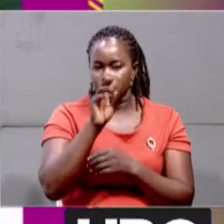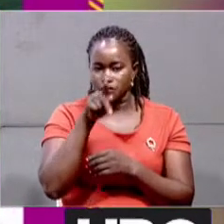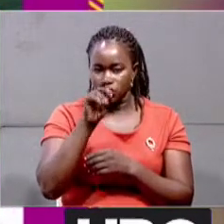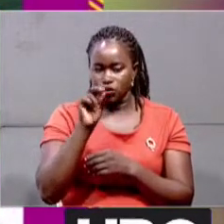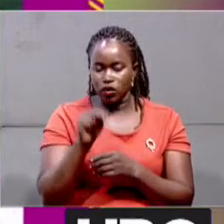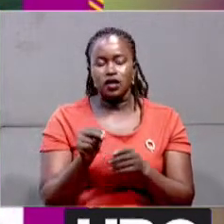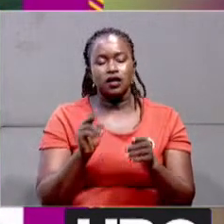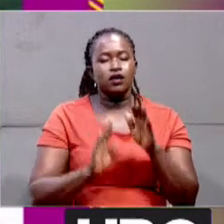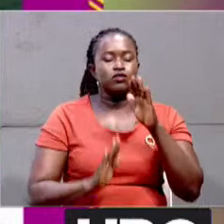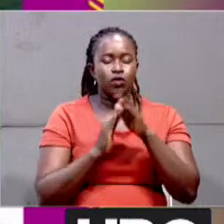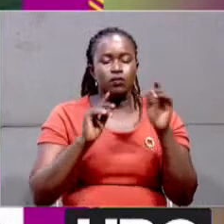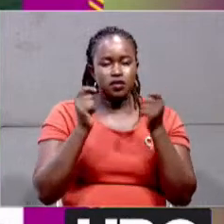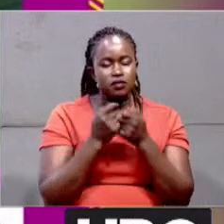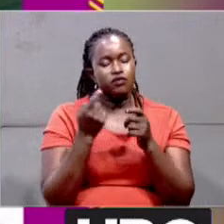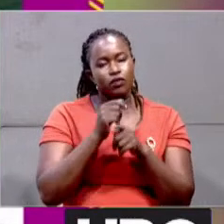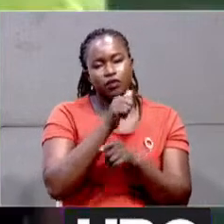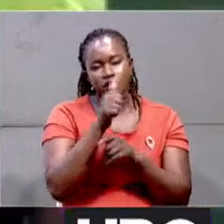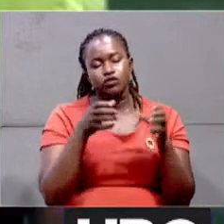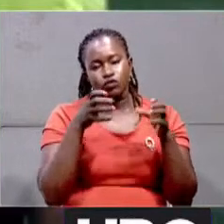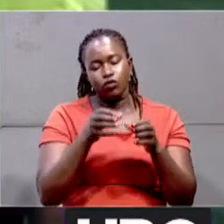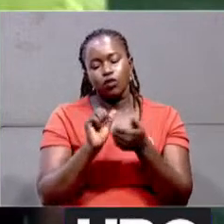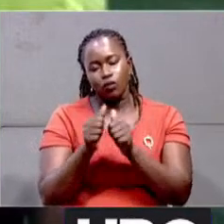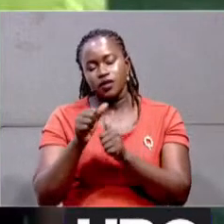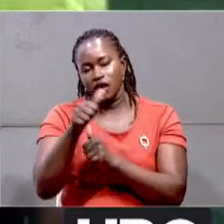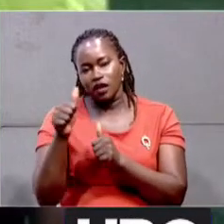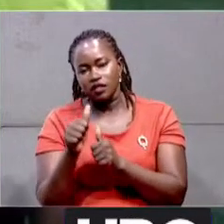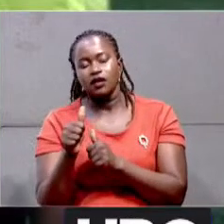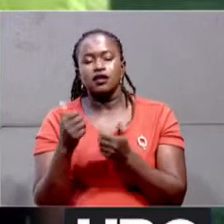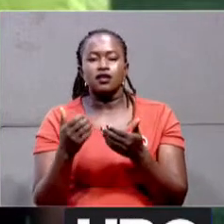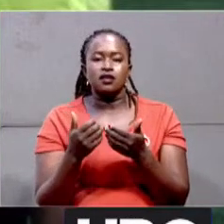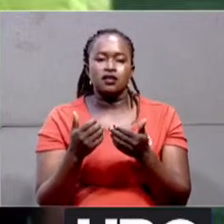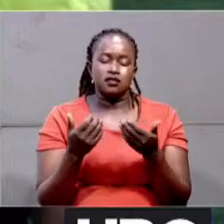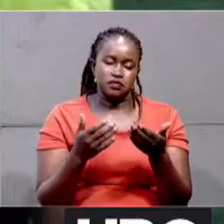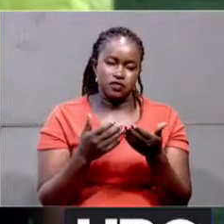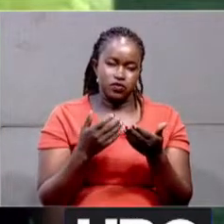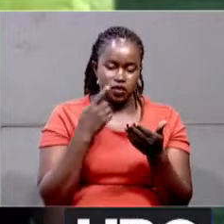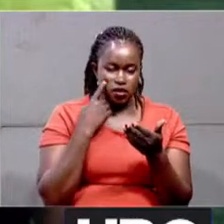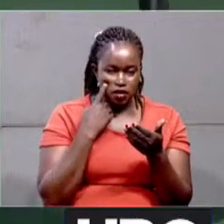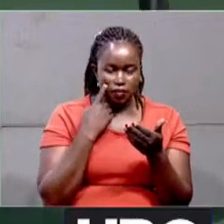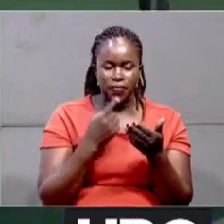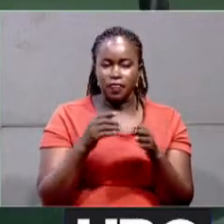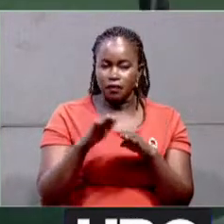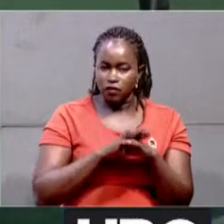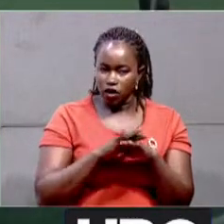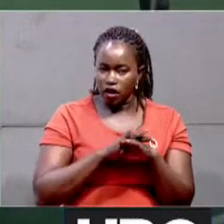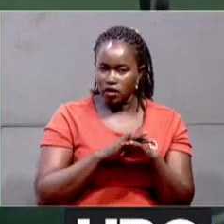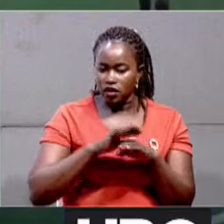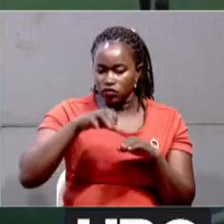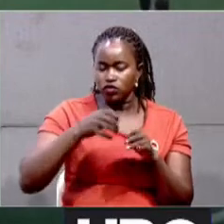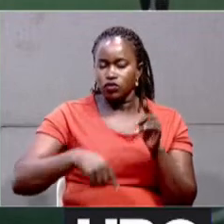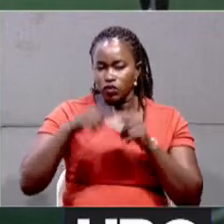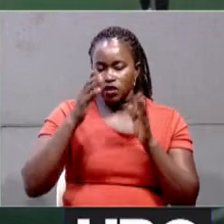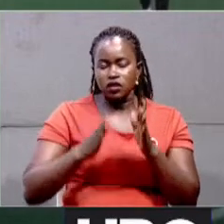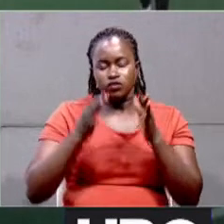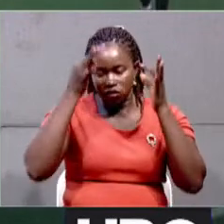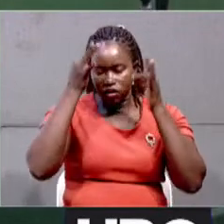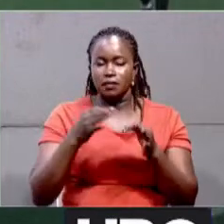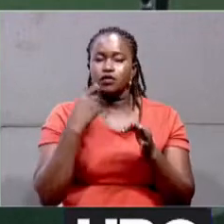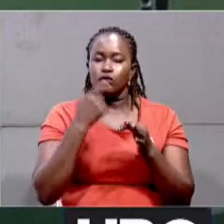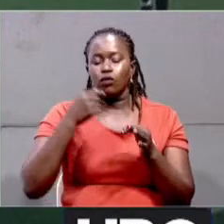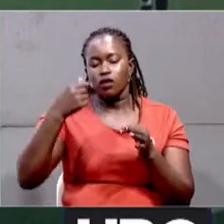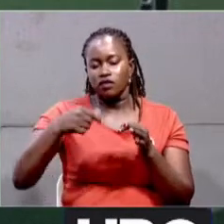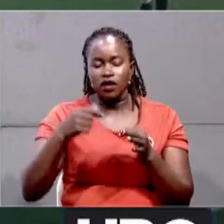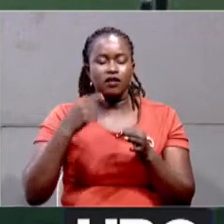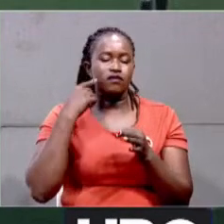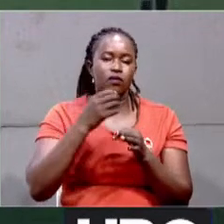The top team from each group plays the other for a place against the Buganda Region winners to determine who qualifies for